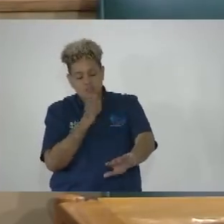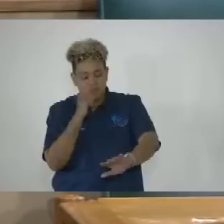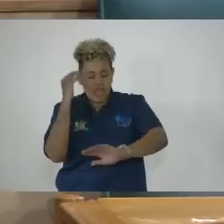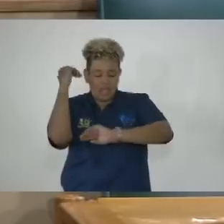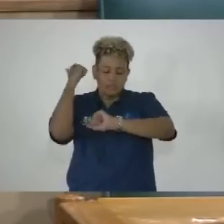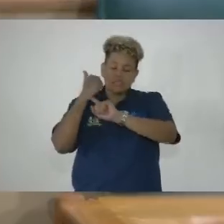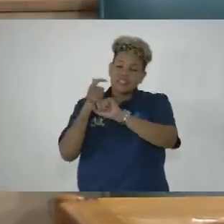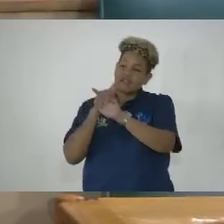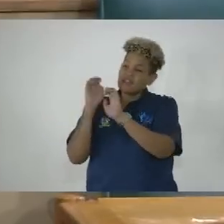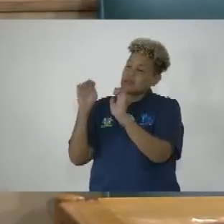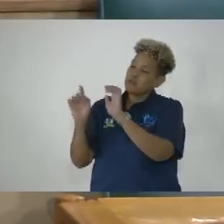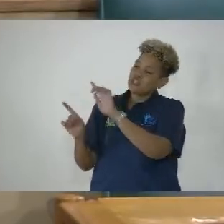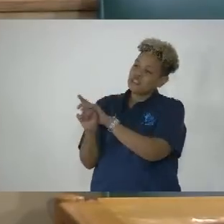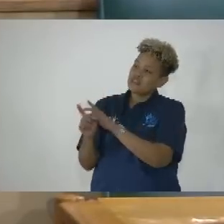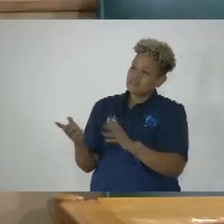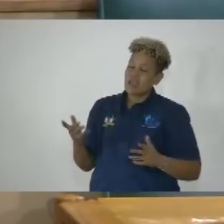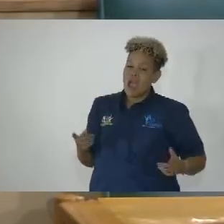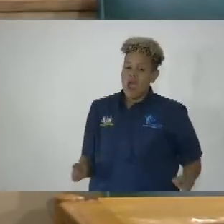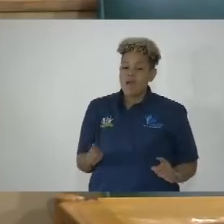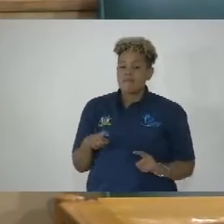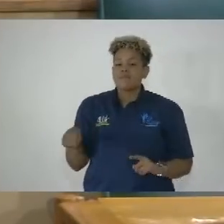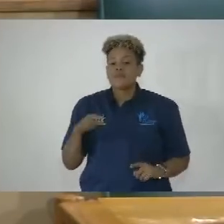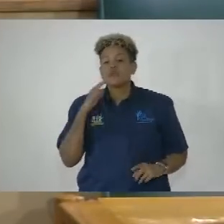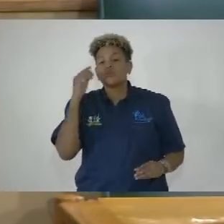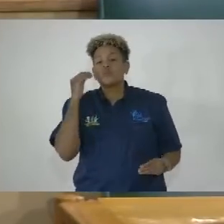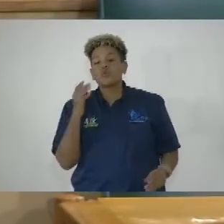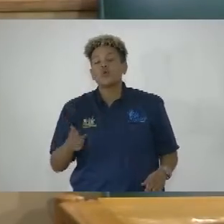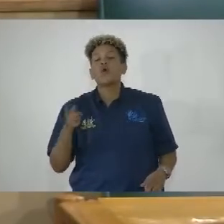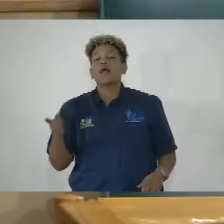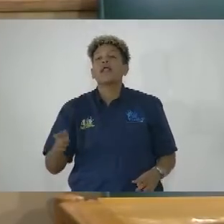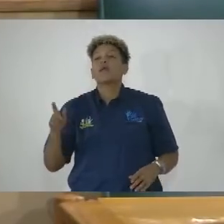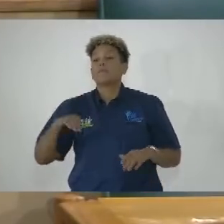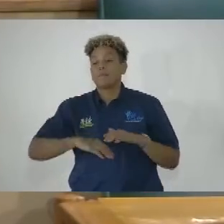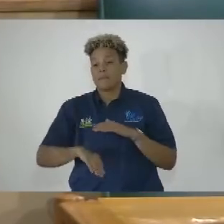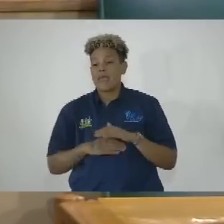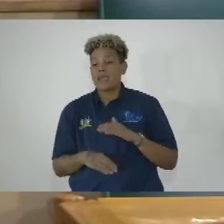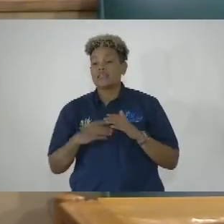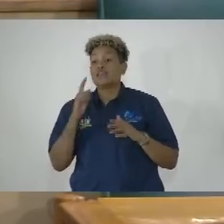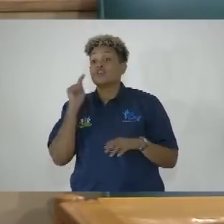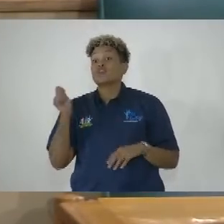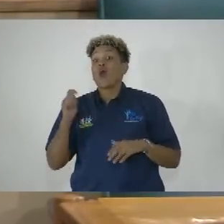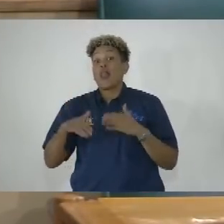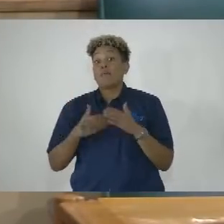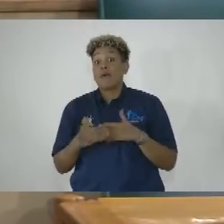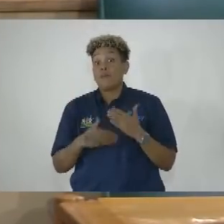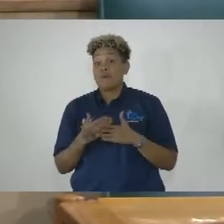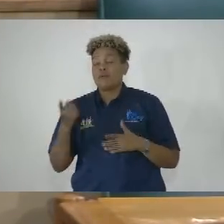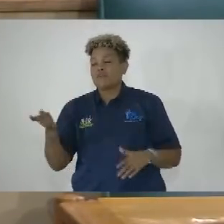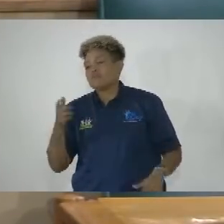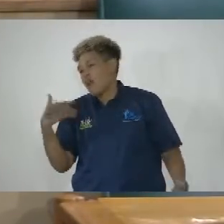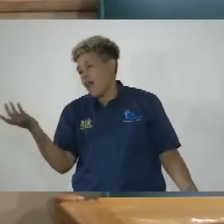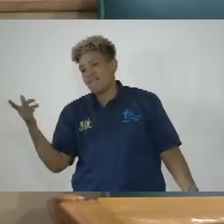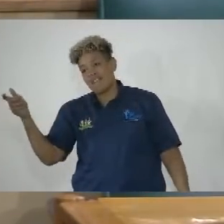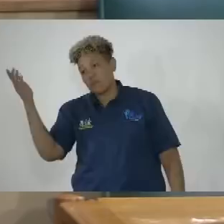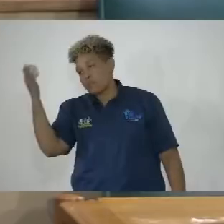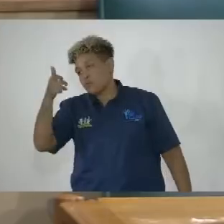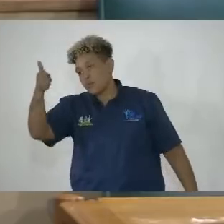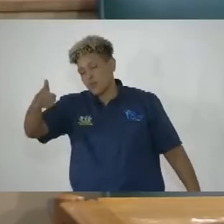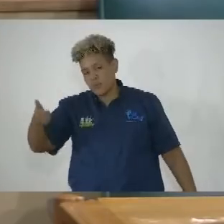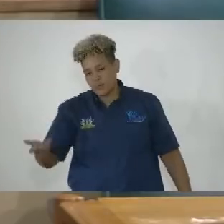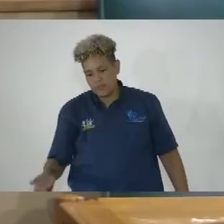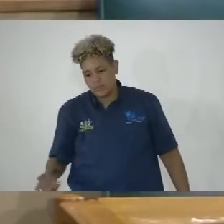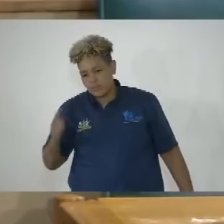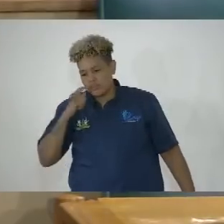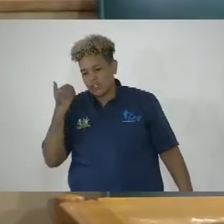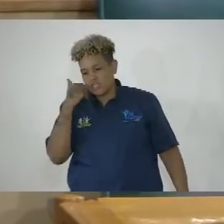unanticipated emergency illness, they're being told that the basic toilet paper is not available in our hospital. It is